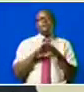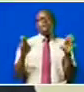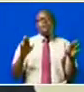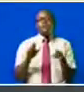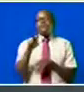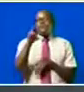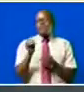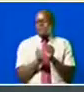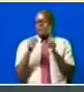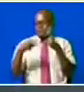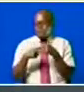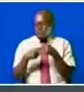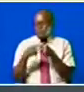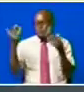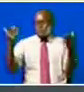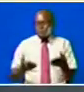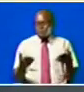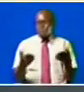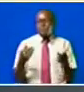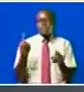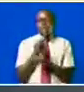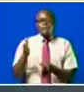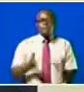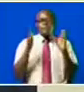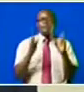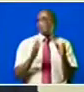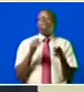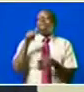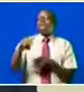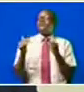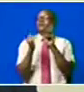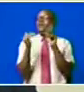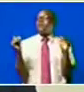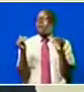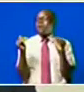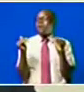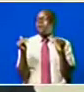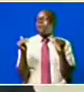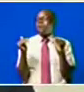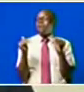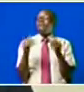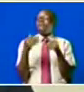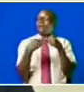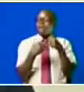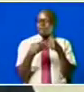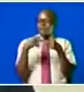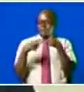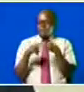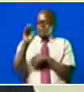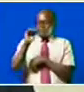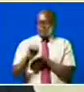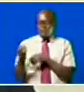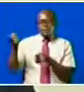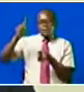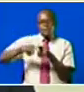March 2017 introduced, among other measures, a disproportionate and unjustifiable 87% increase in the